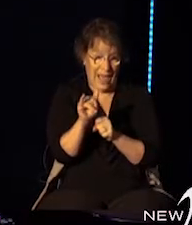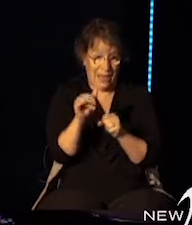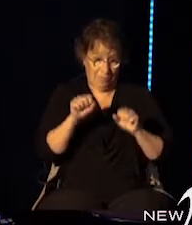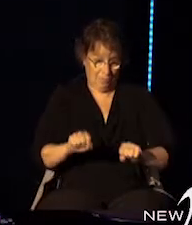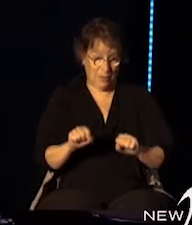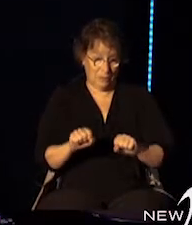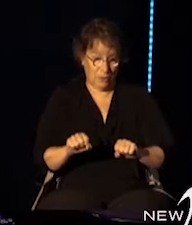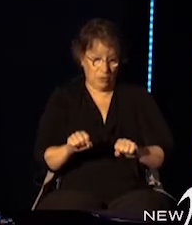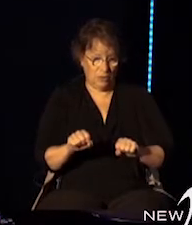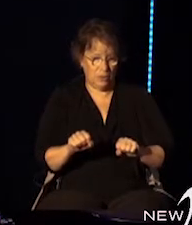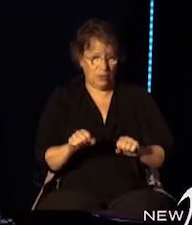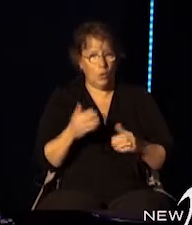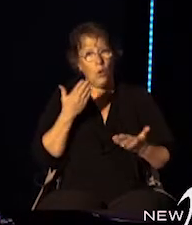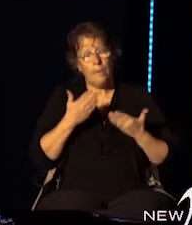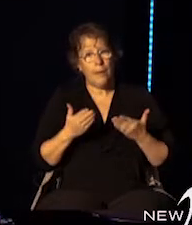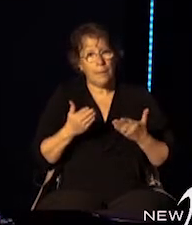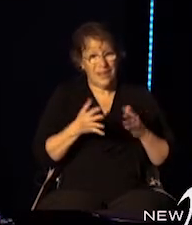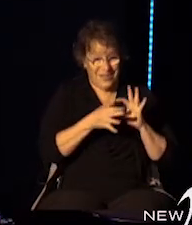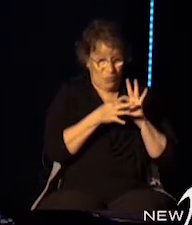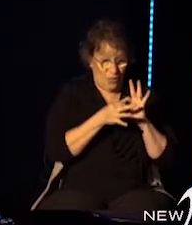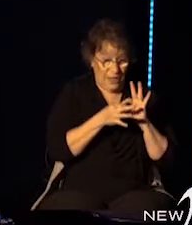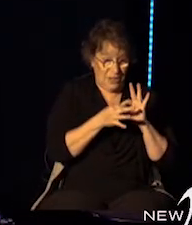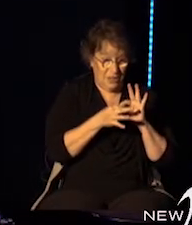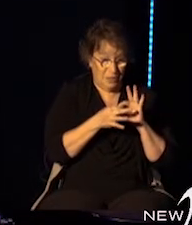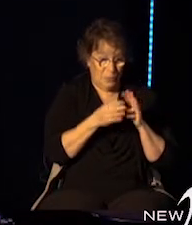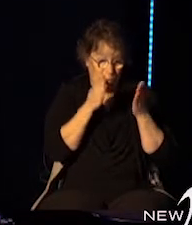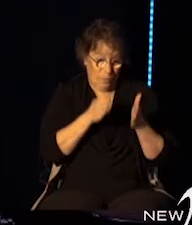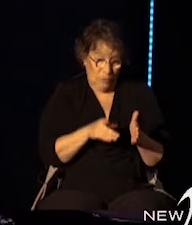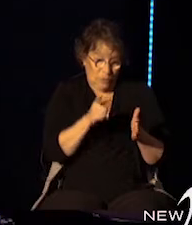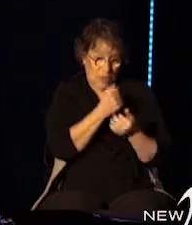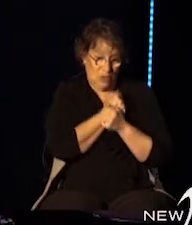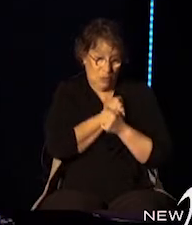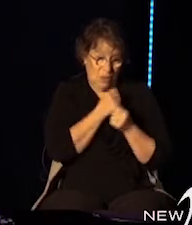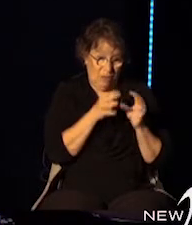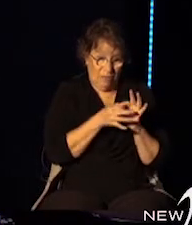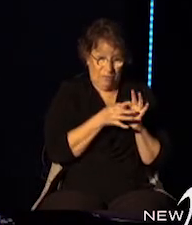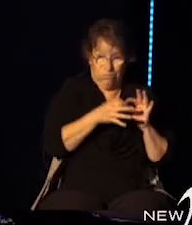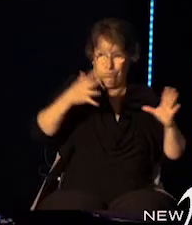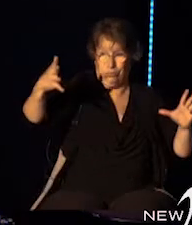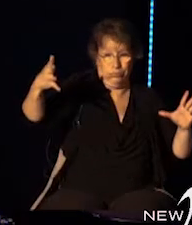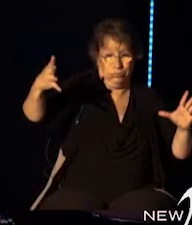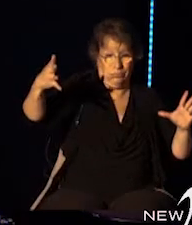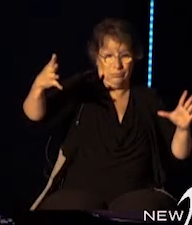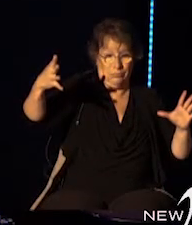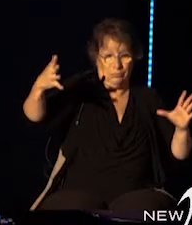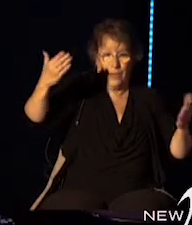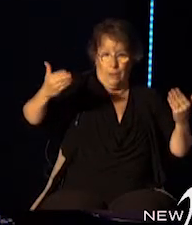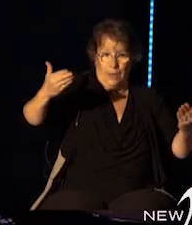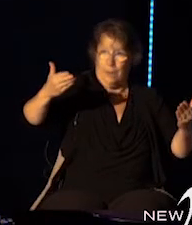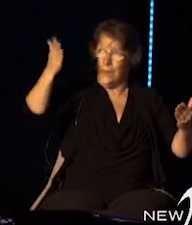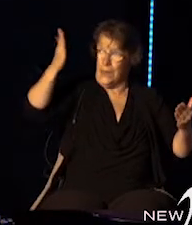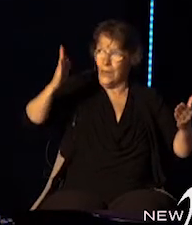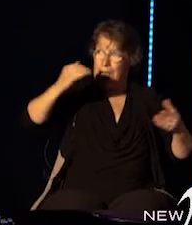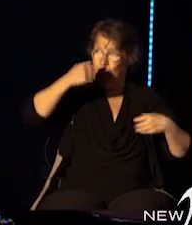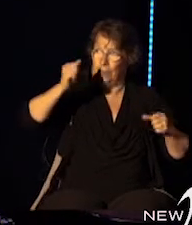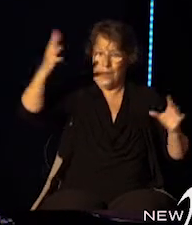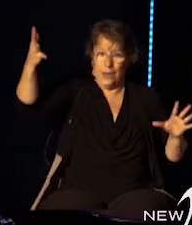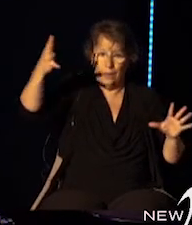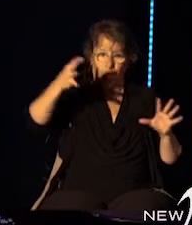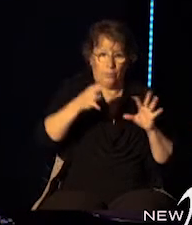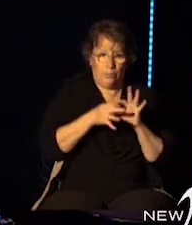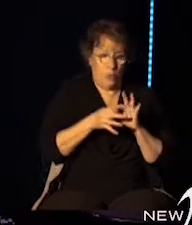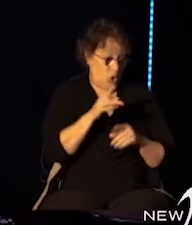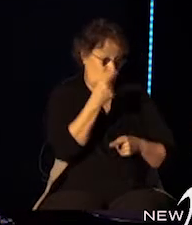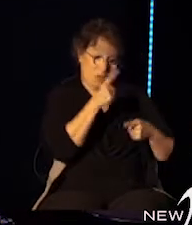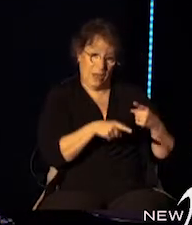distance between you and somebody you love being closed, and this time you just don't know, and you know that you can't do it, but